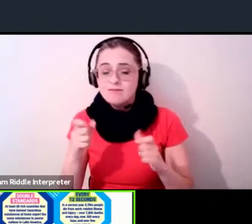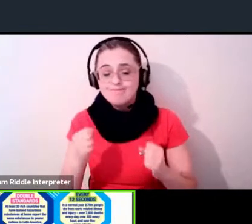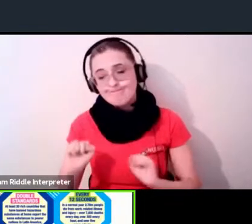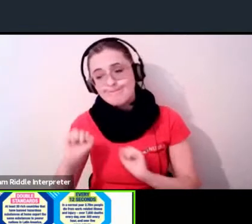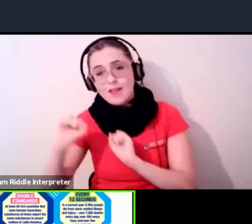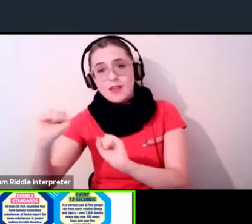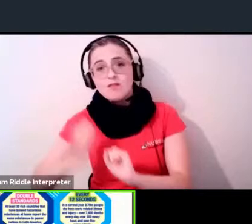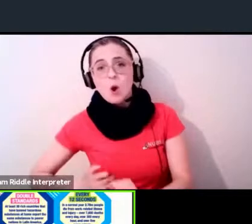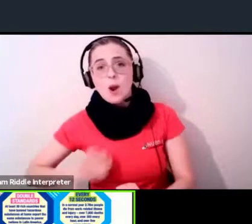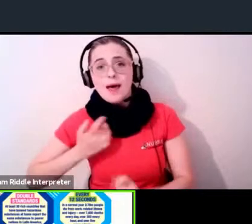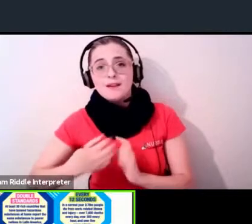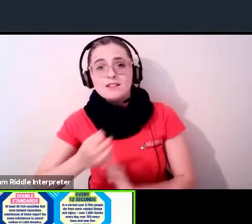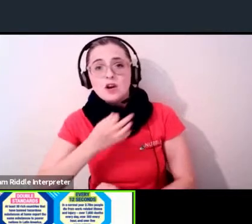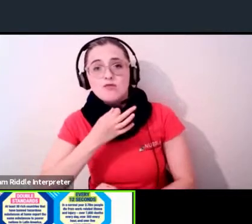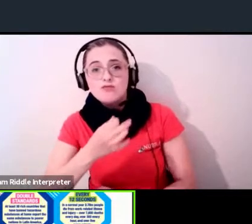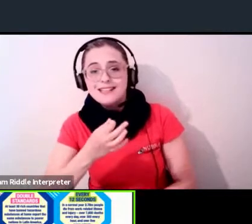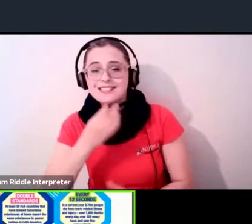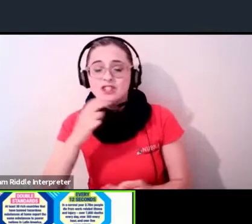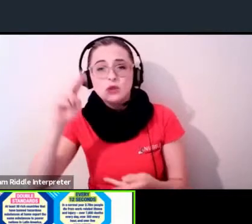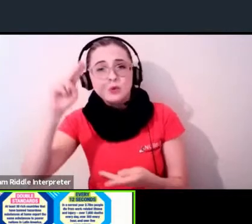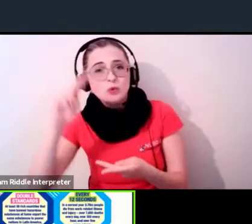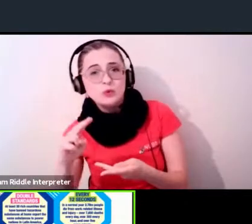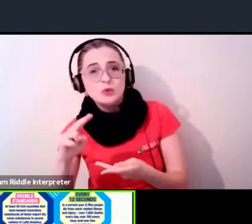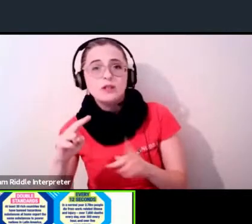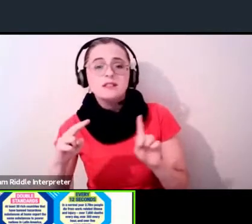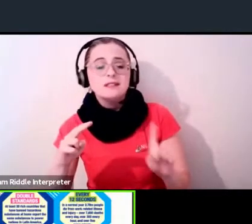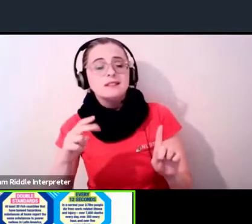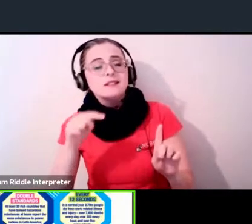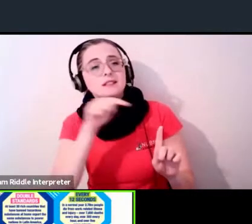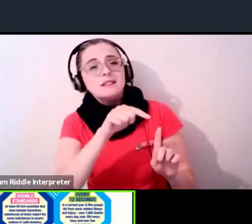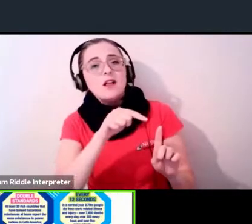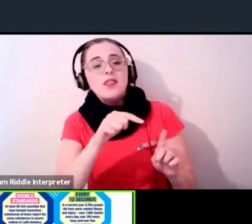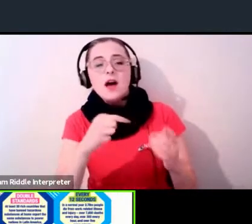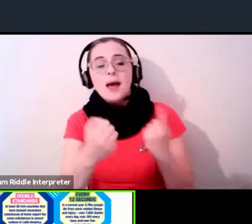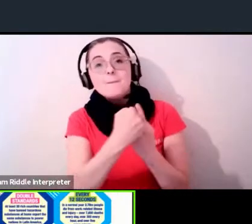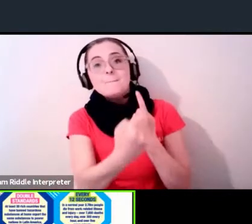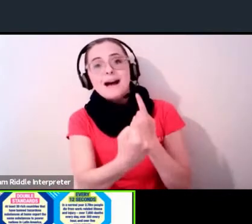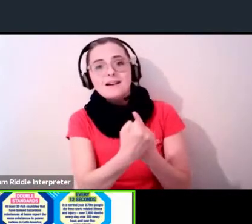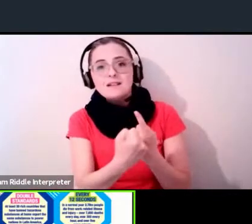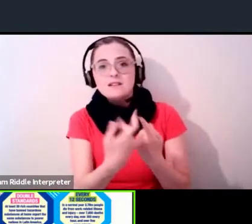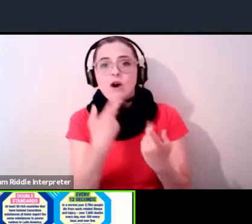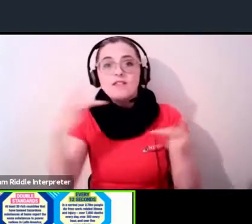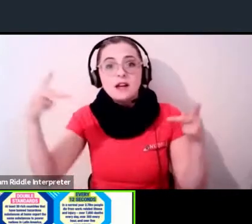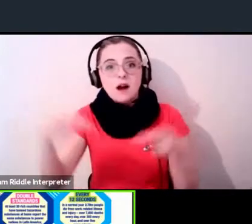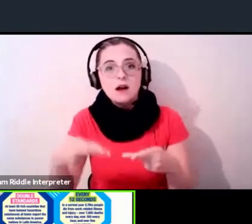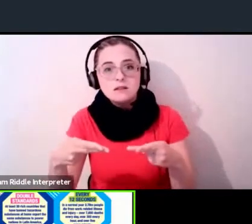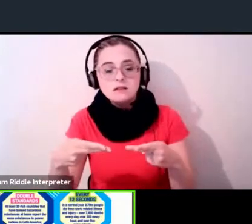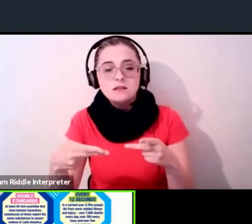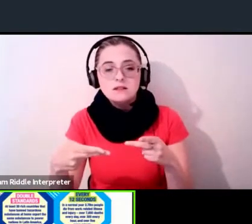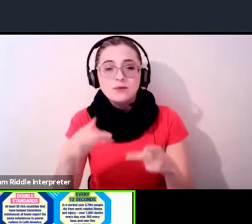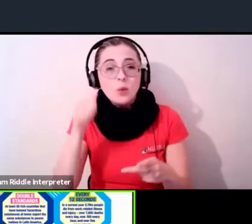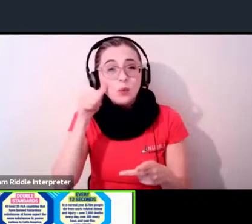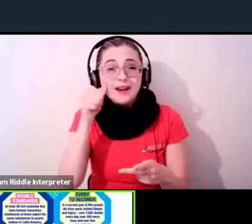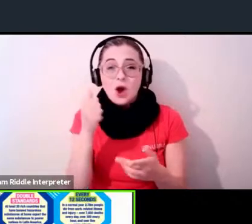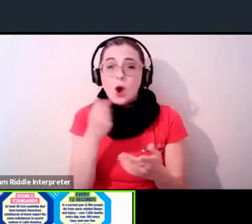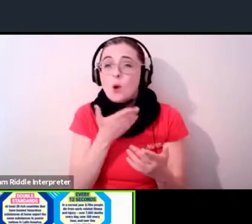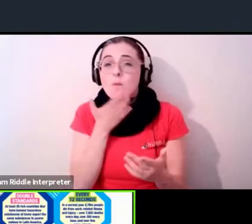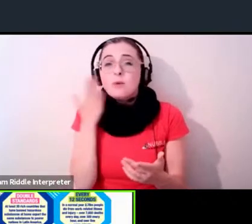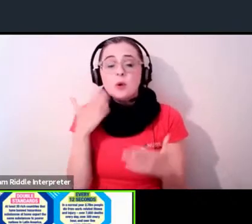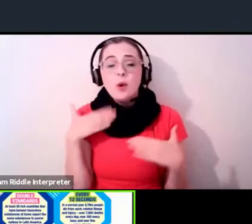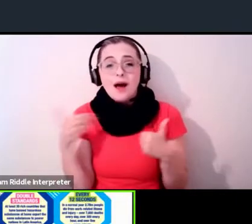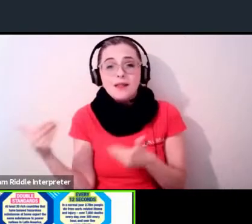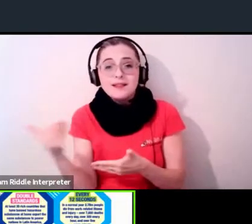young people they educate. We know now that without adequate health and safety, then the consequences in all our